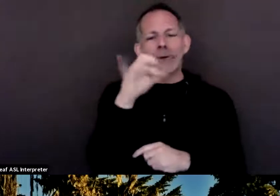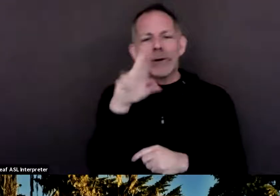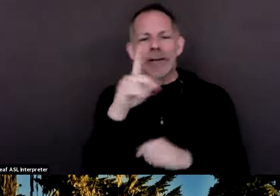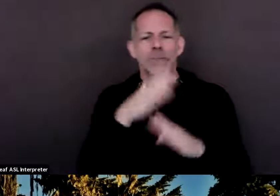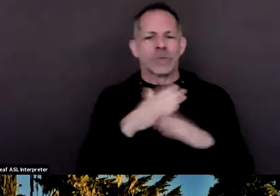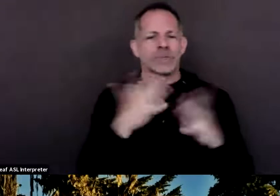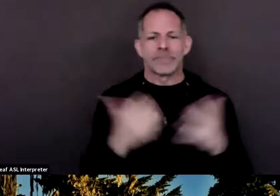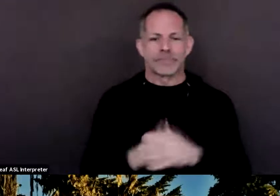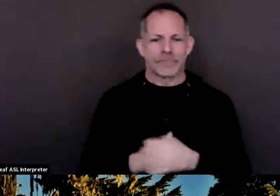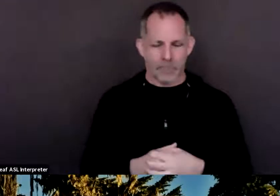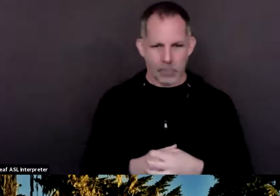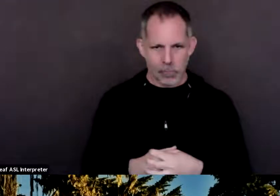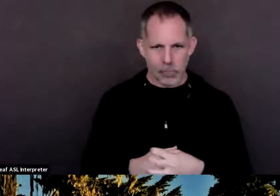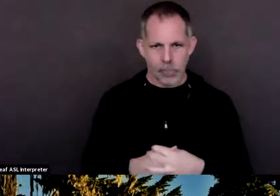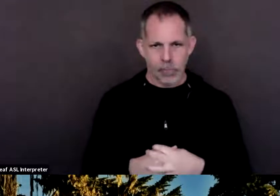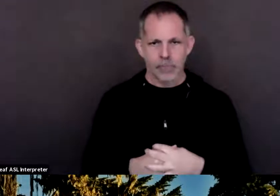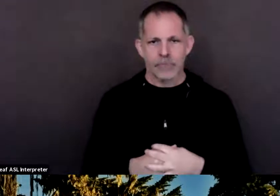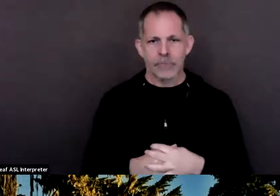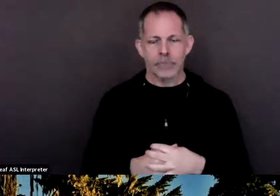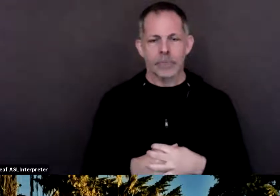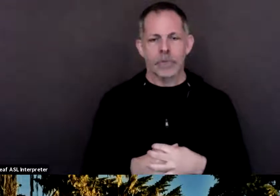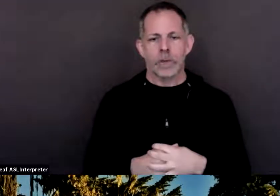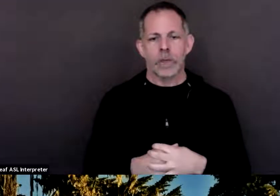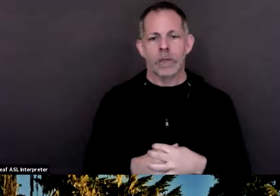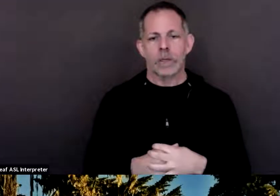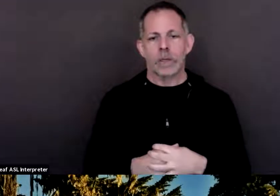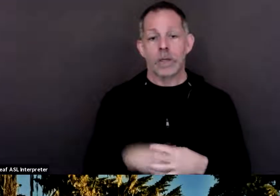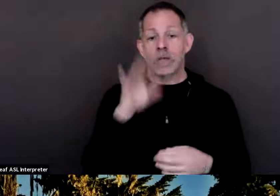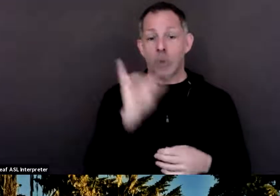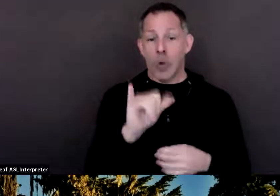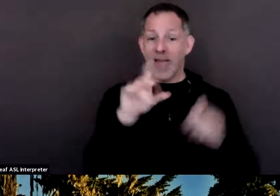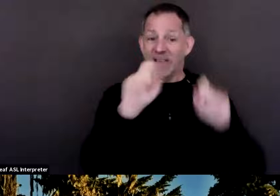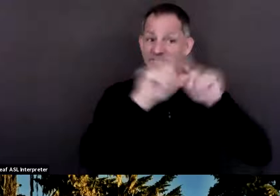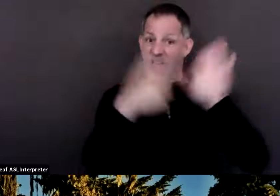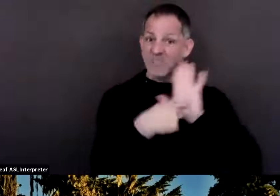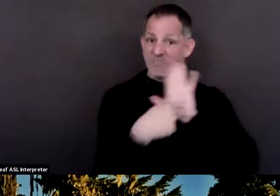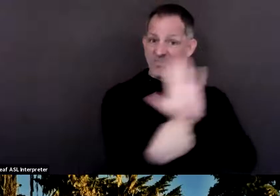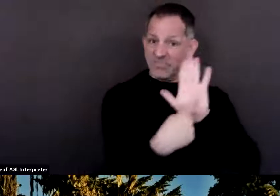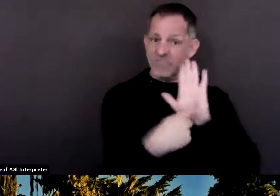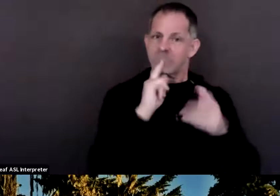there. Great. So